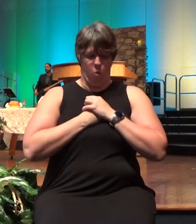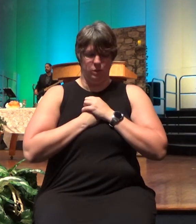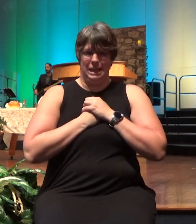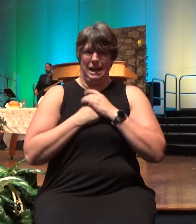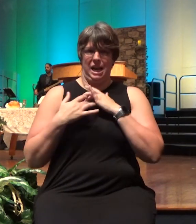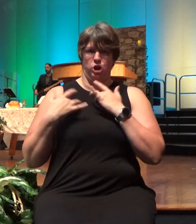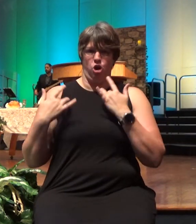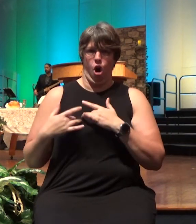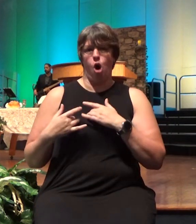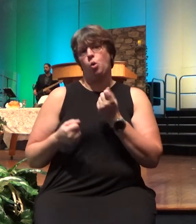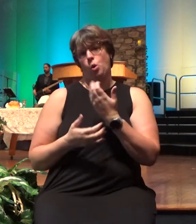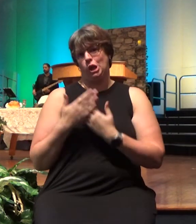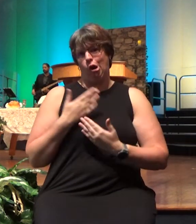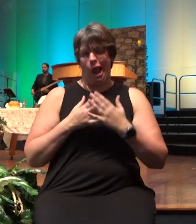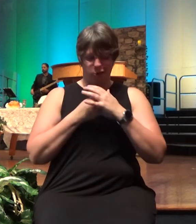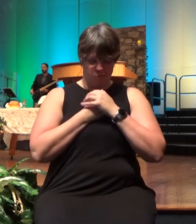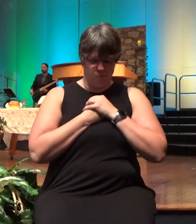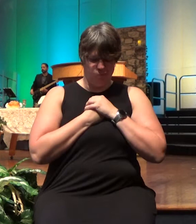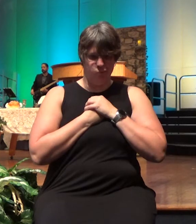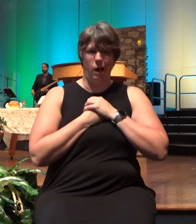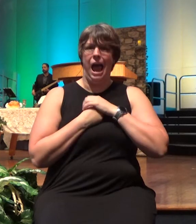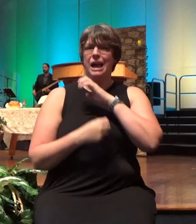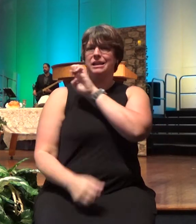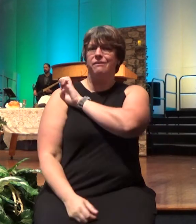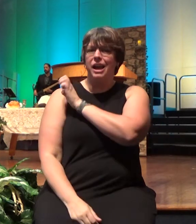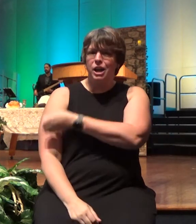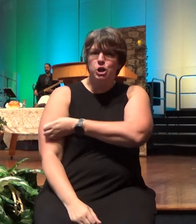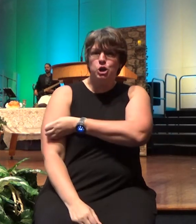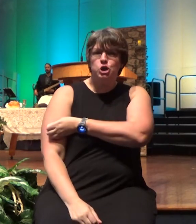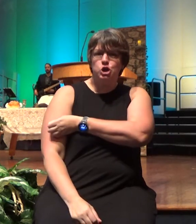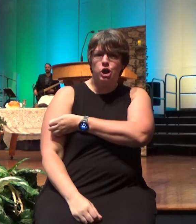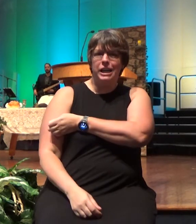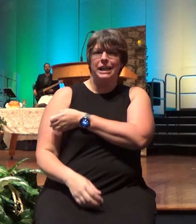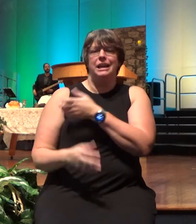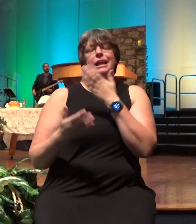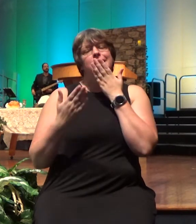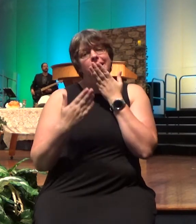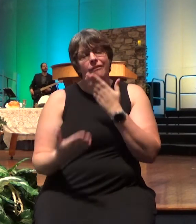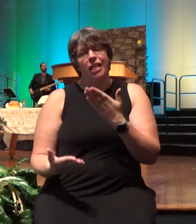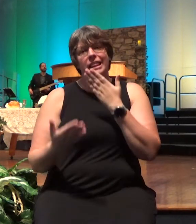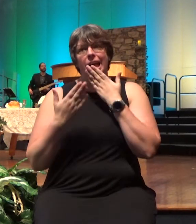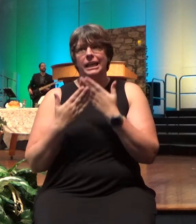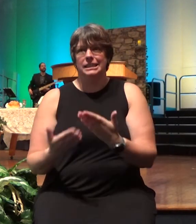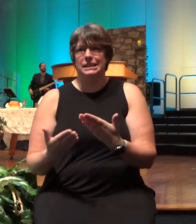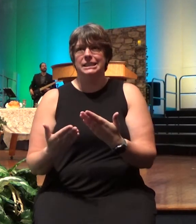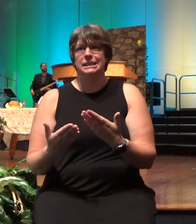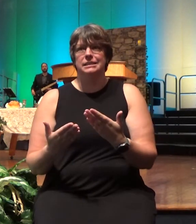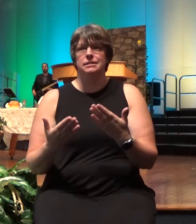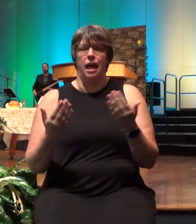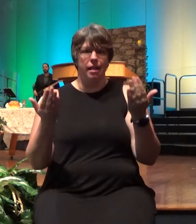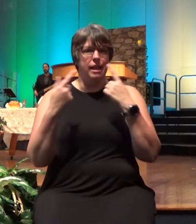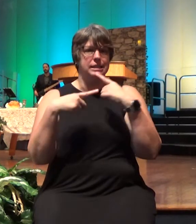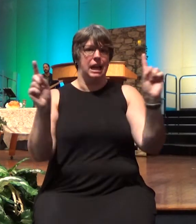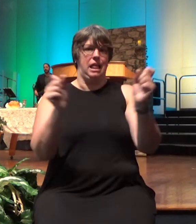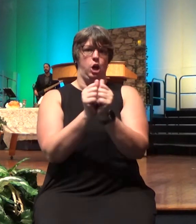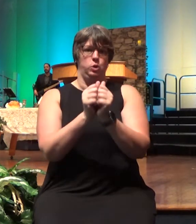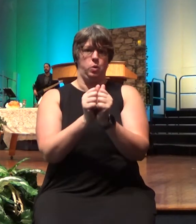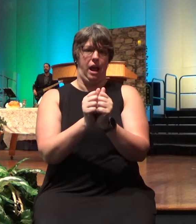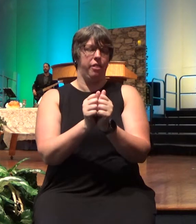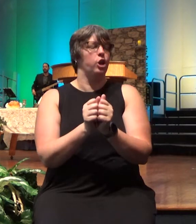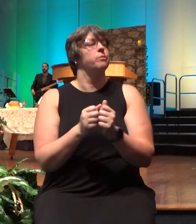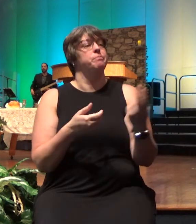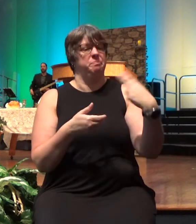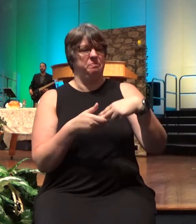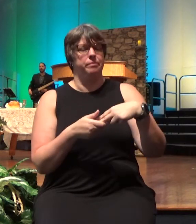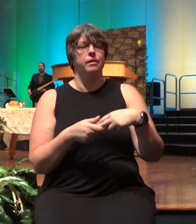give thanks for this incredible center of light and truth, and do everything we can to empower it going forward. And we're always the beneficiaries